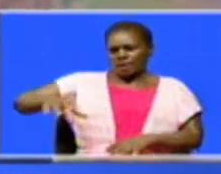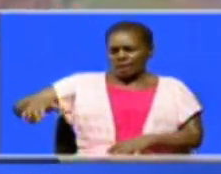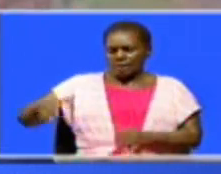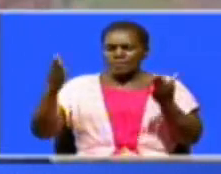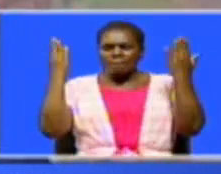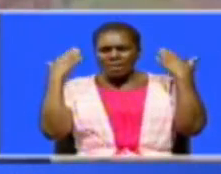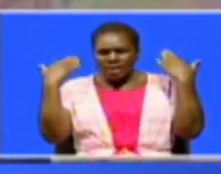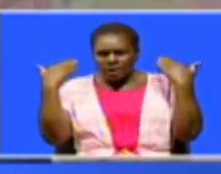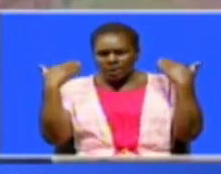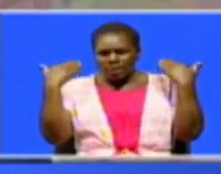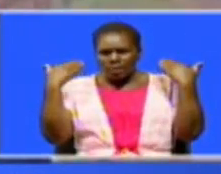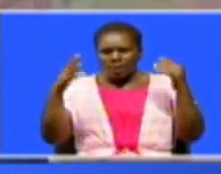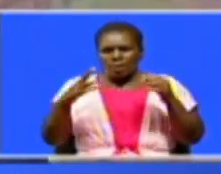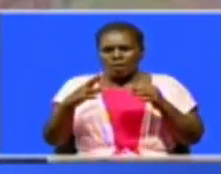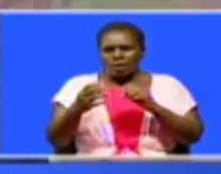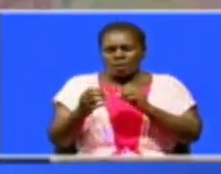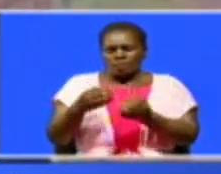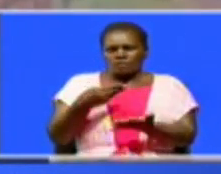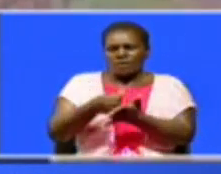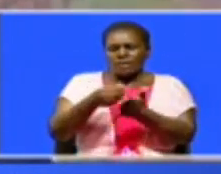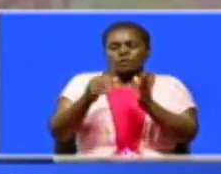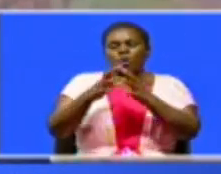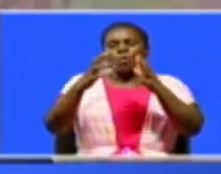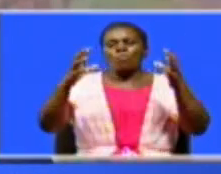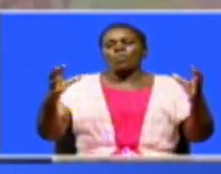including Meru, have grown exponentially over